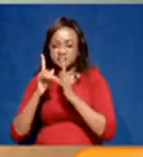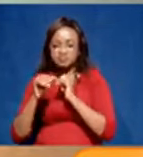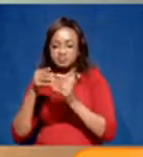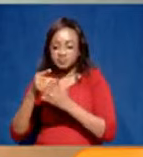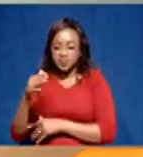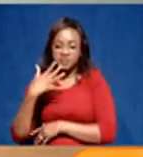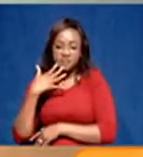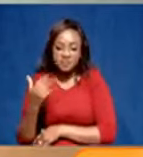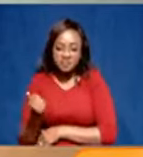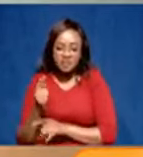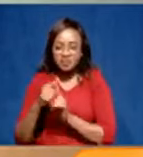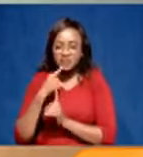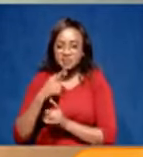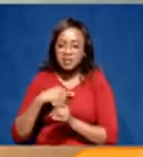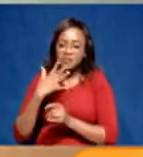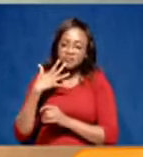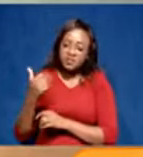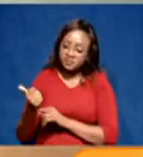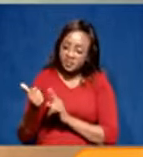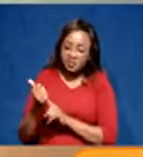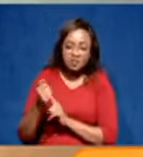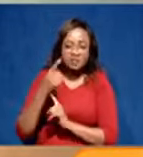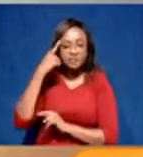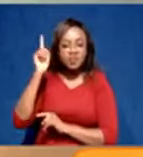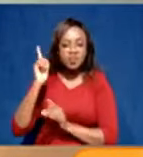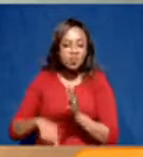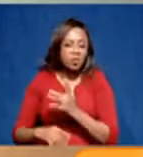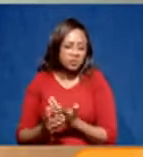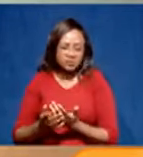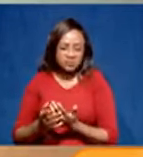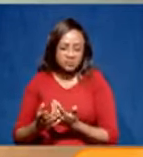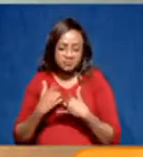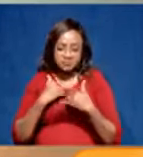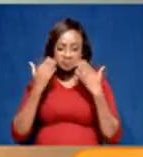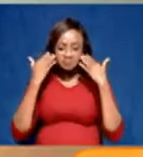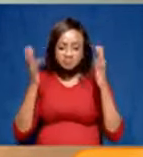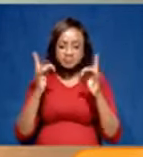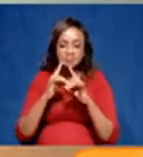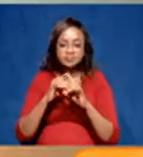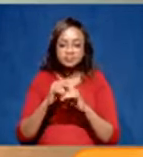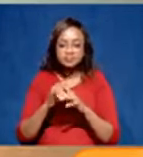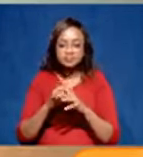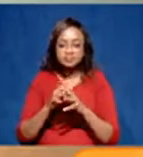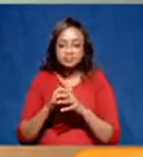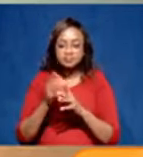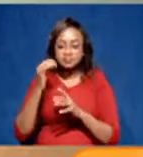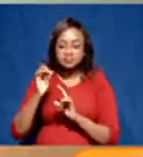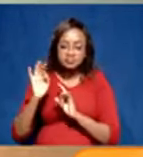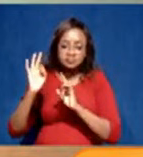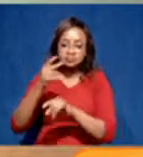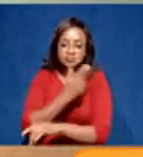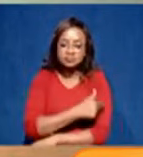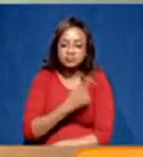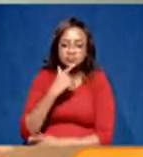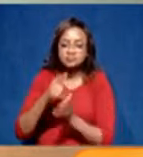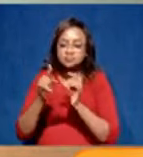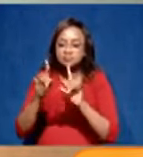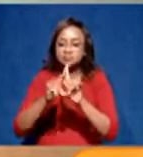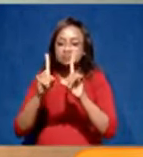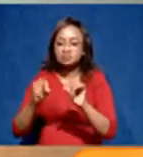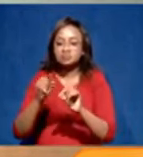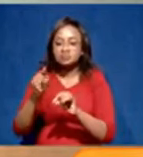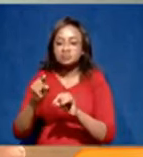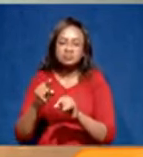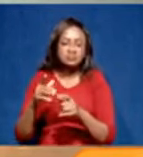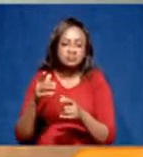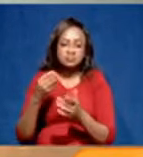shillings, but you're not told exactly what you're paying for. So under a, so that you don't know, you know, when you go and they tell you that your card is exhausted, you don't know